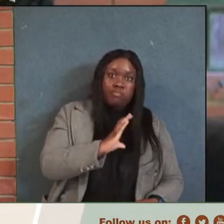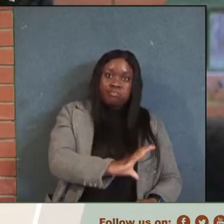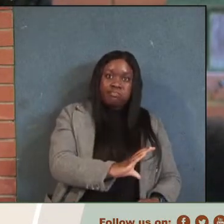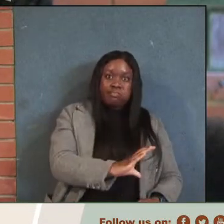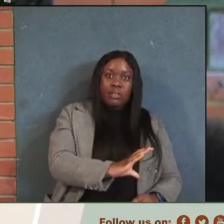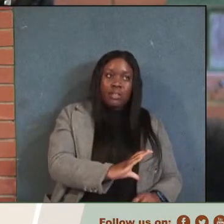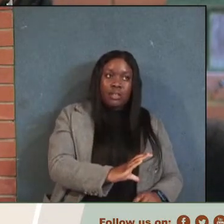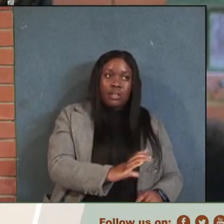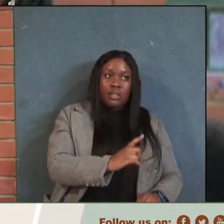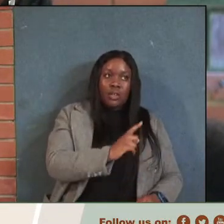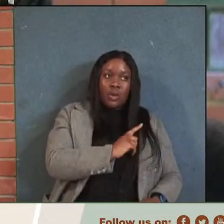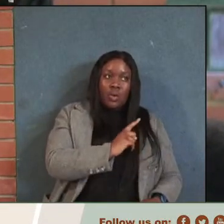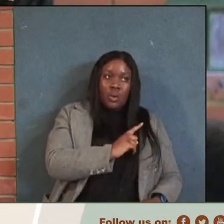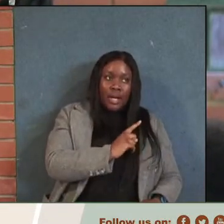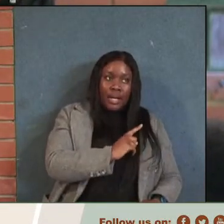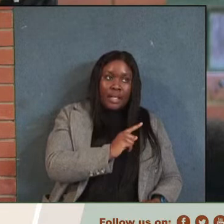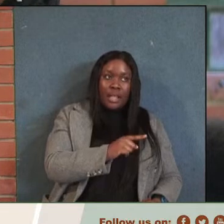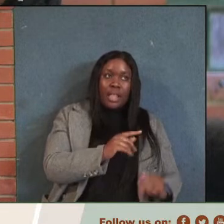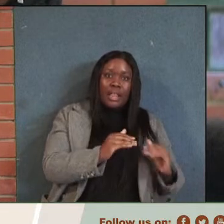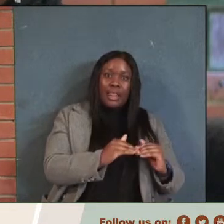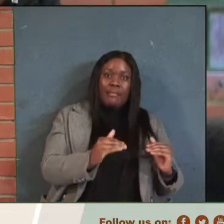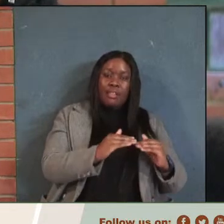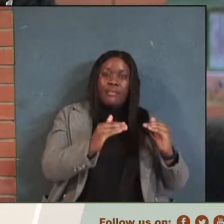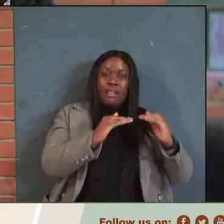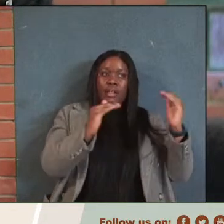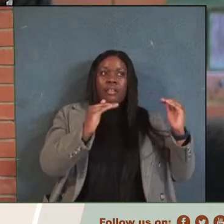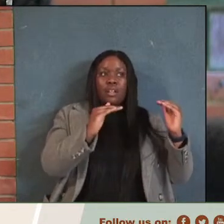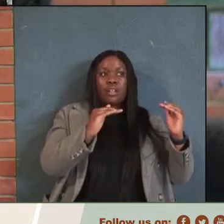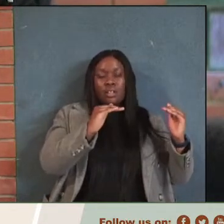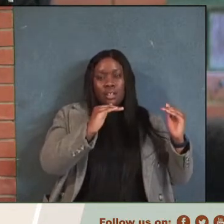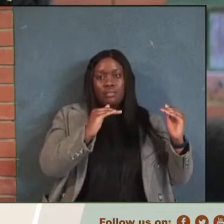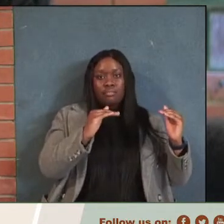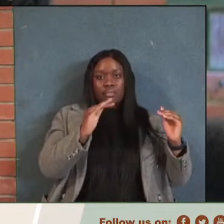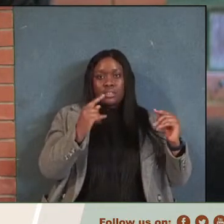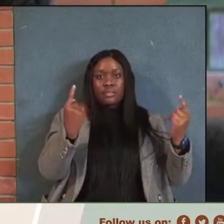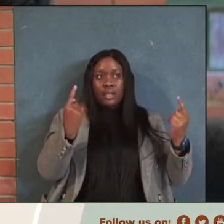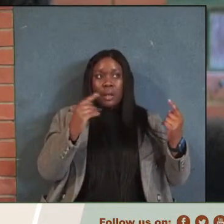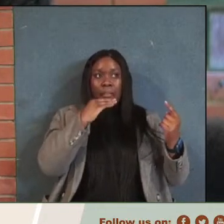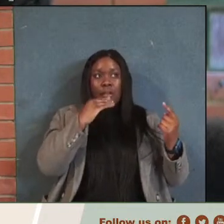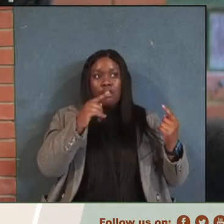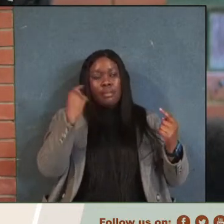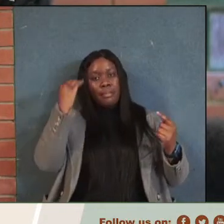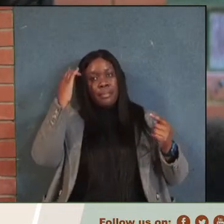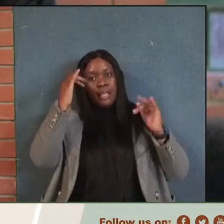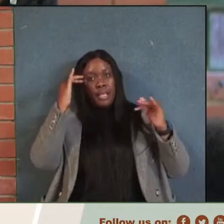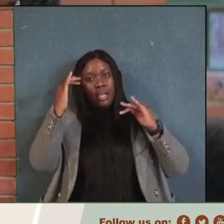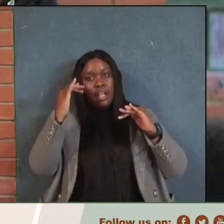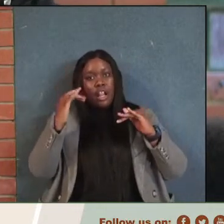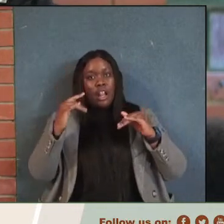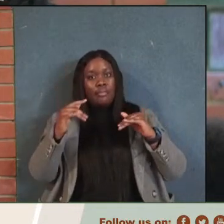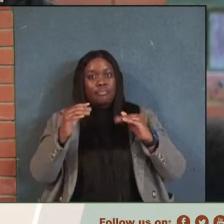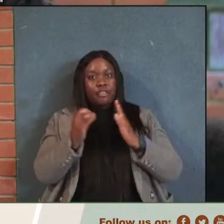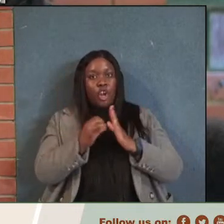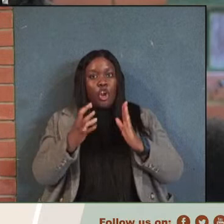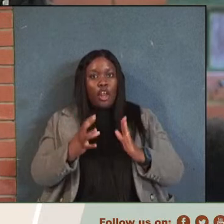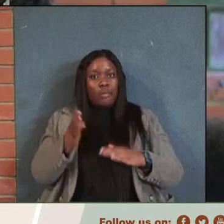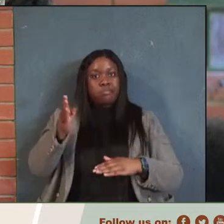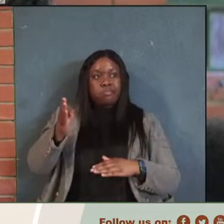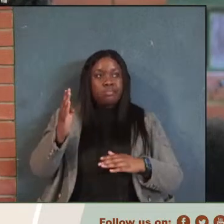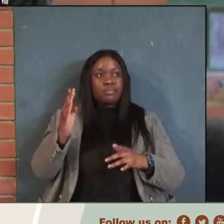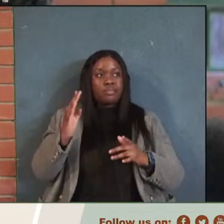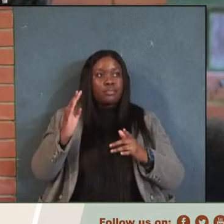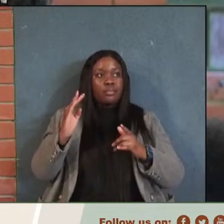areas because of their quantiles. So now with this happening, they think that all the learners that go to that school in the